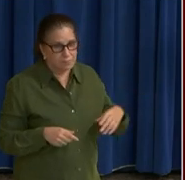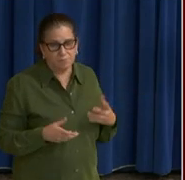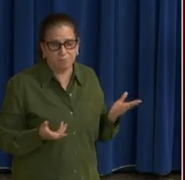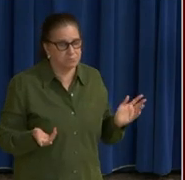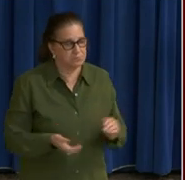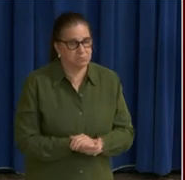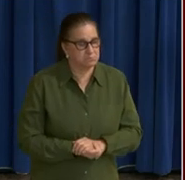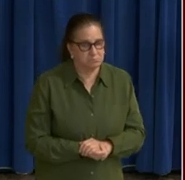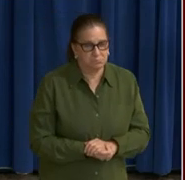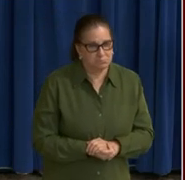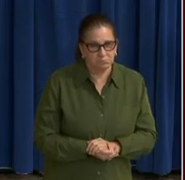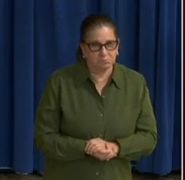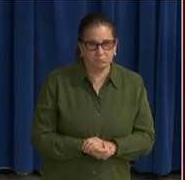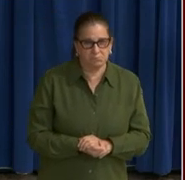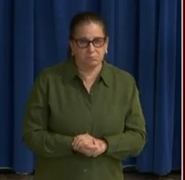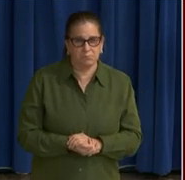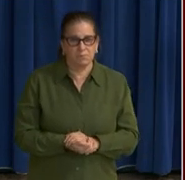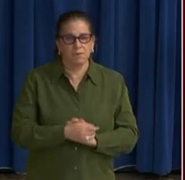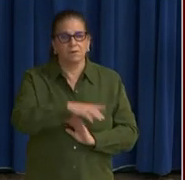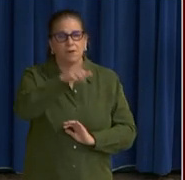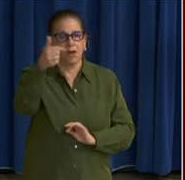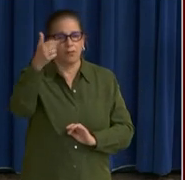Sam. Oh, so Chief,